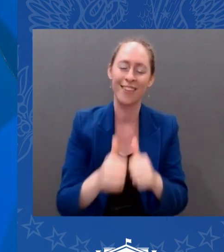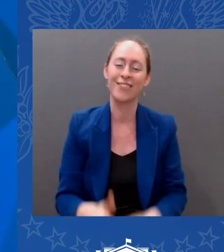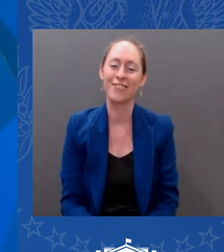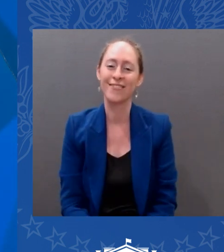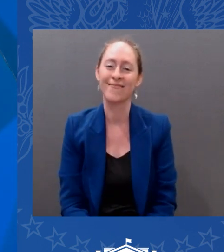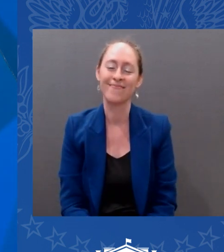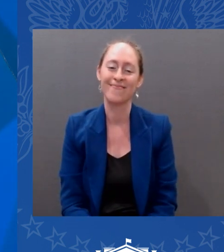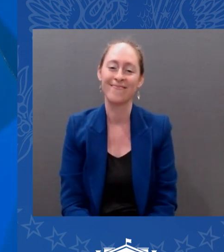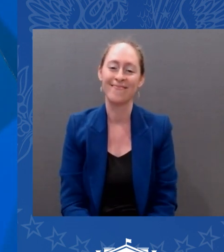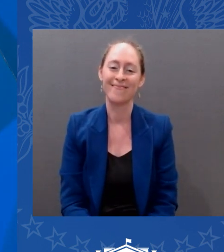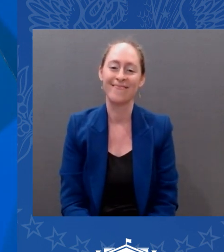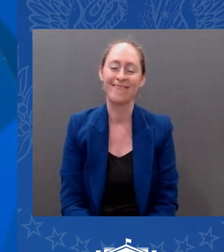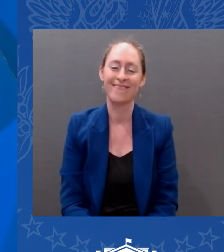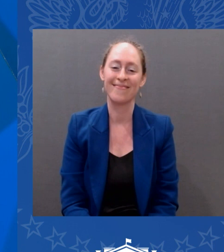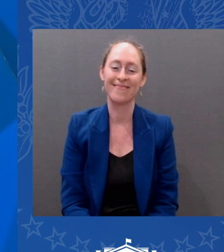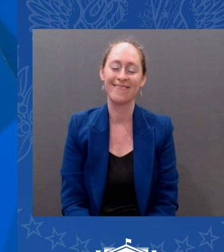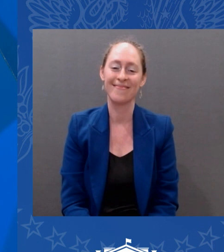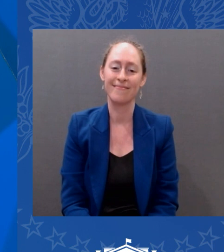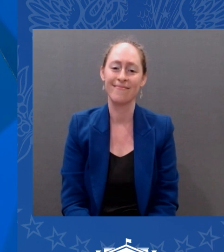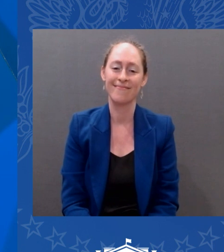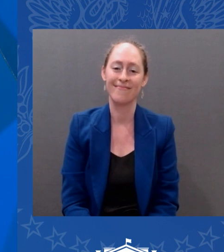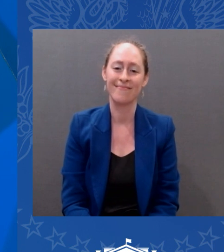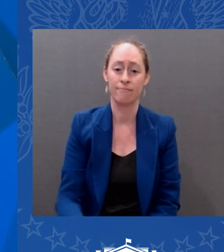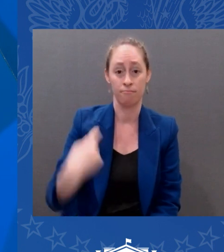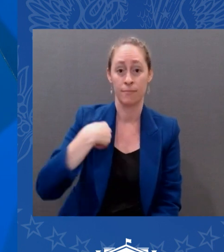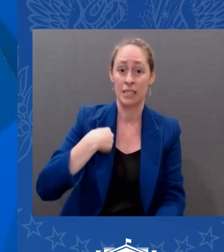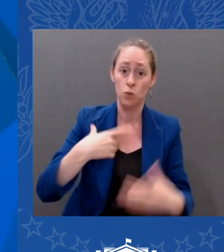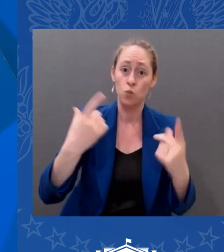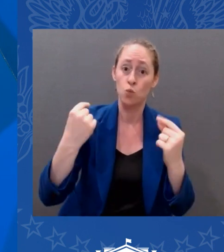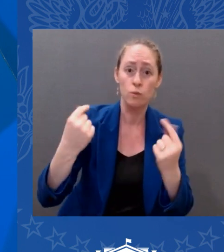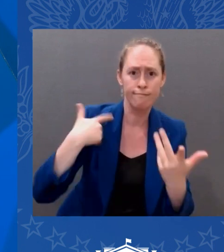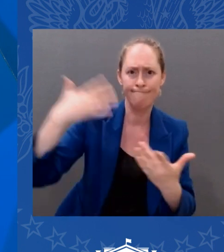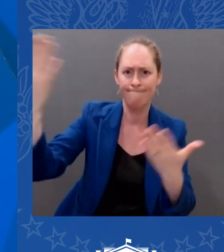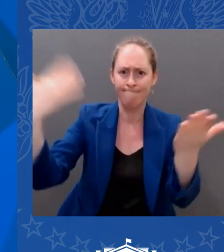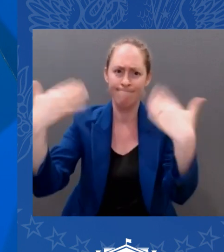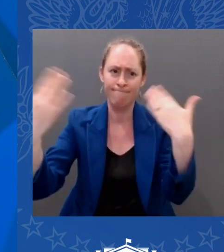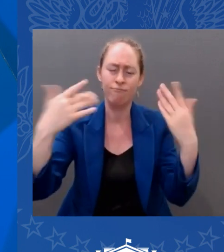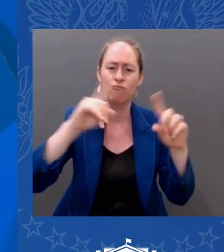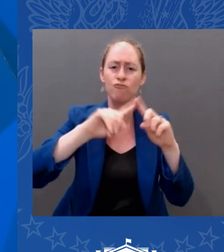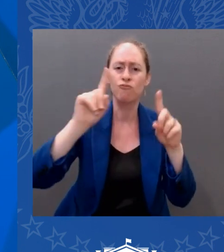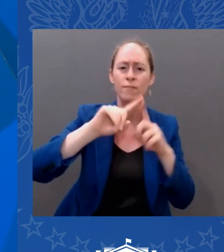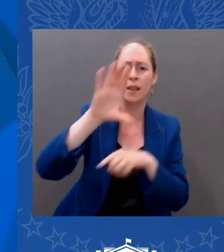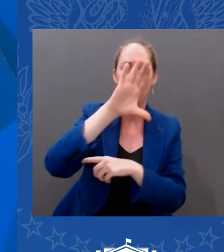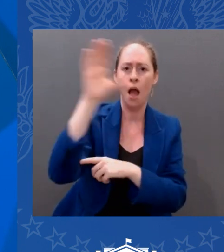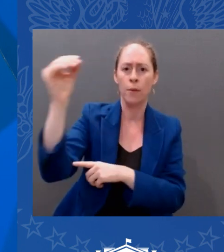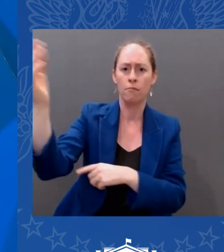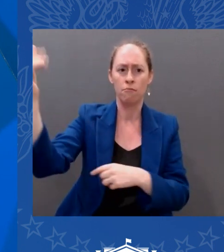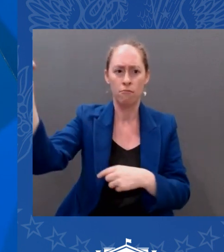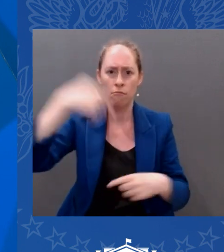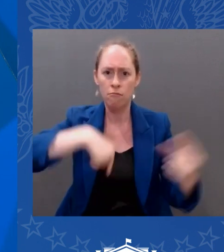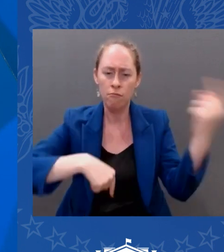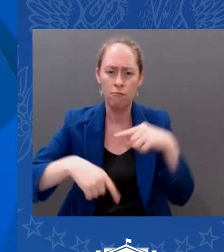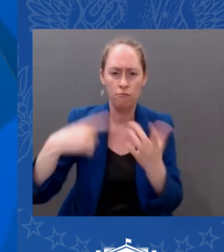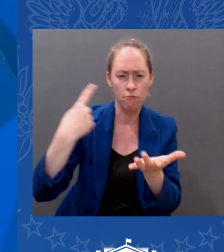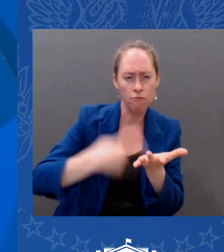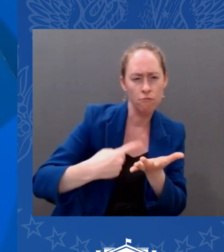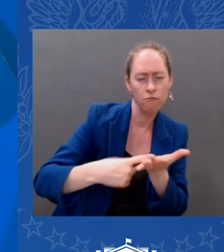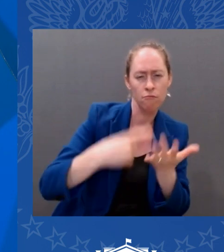coordinate and share lessons learned, and to galvanize billions of dollars in new